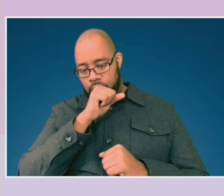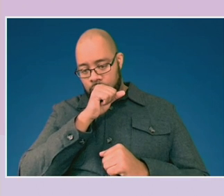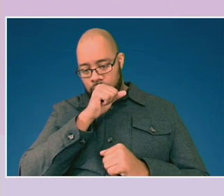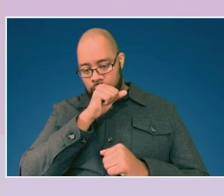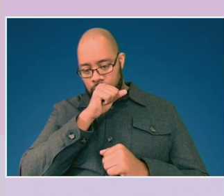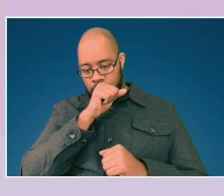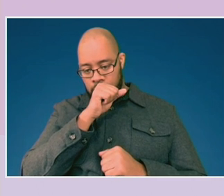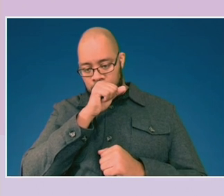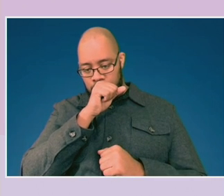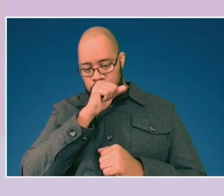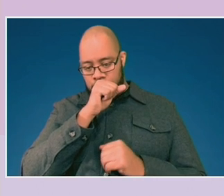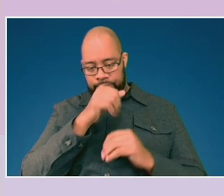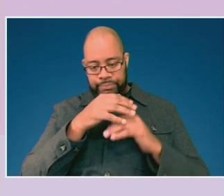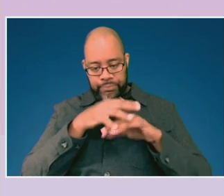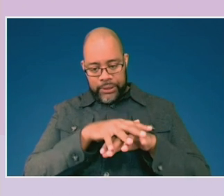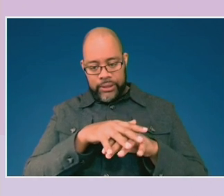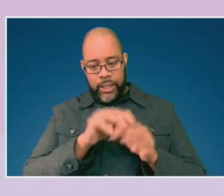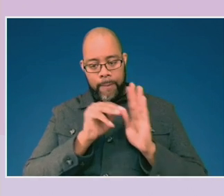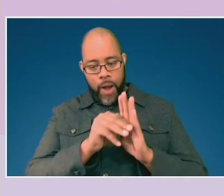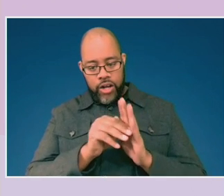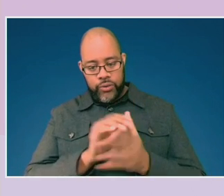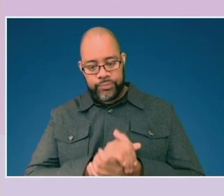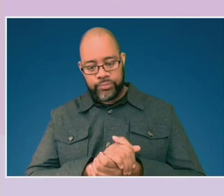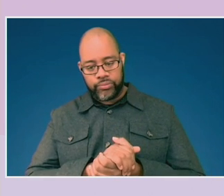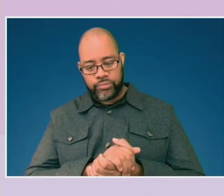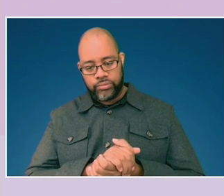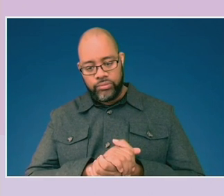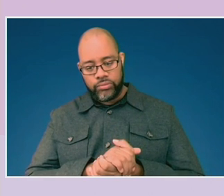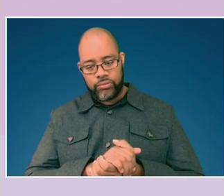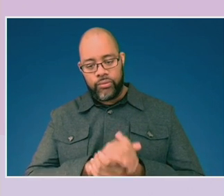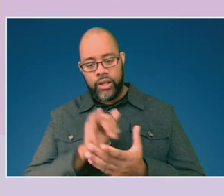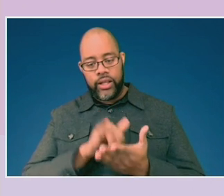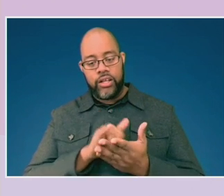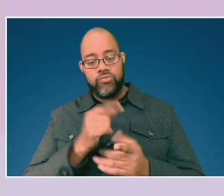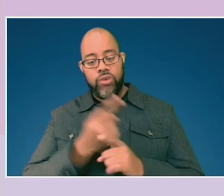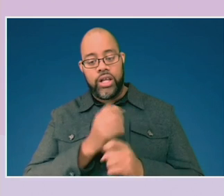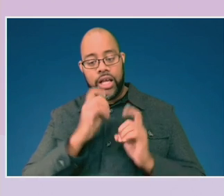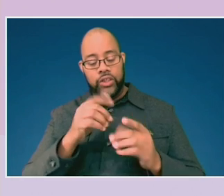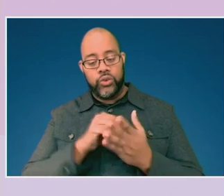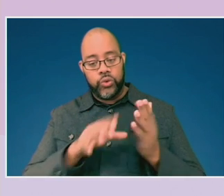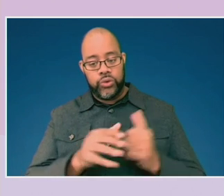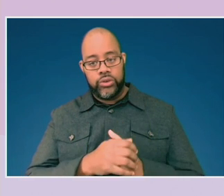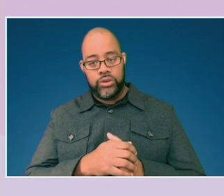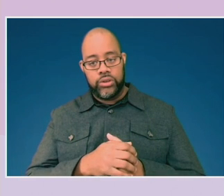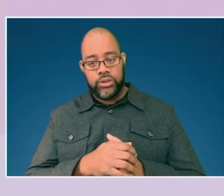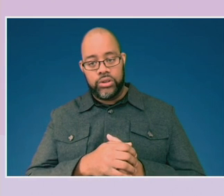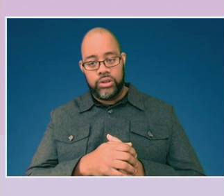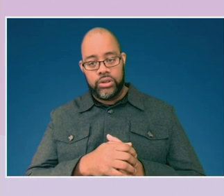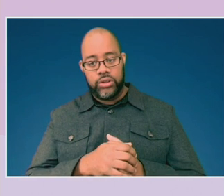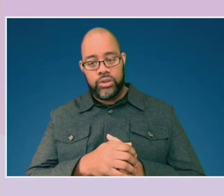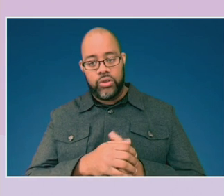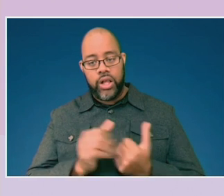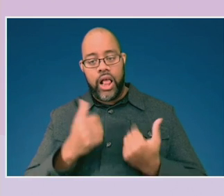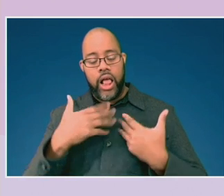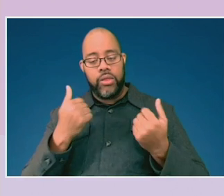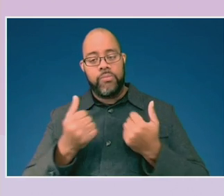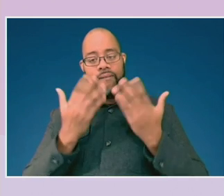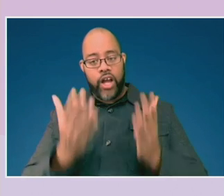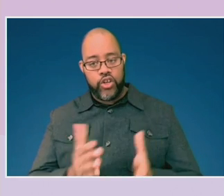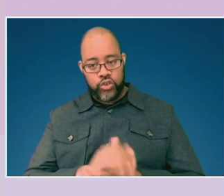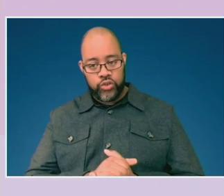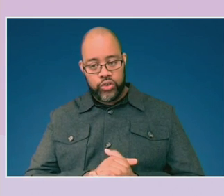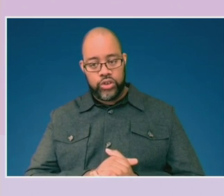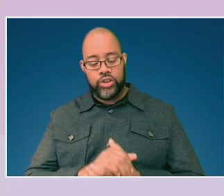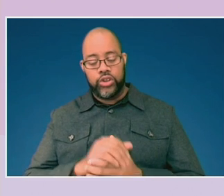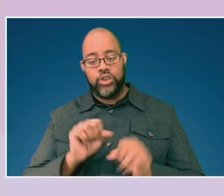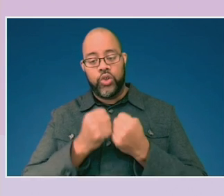a braided model, which is going to incorporate those regular ed students with our special education mental health providers, social workers,